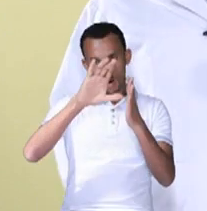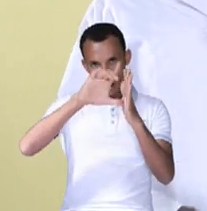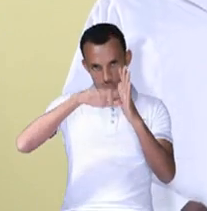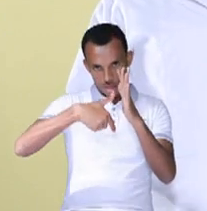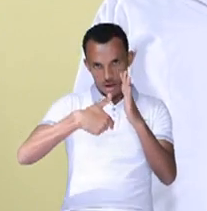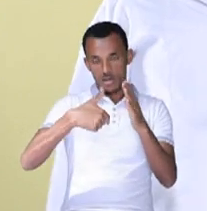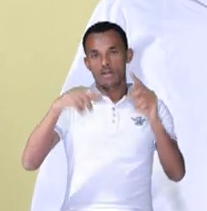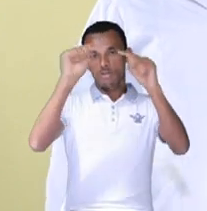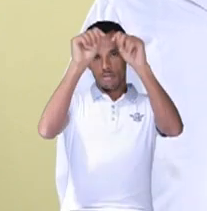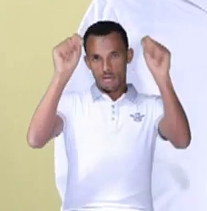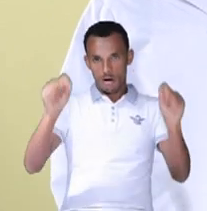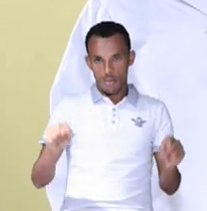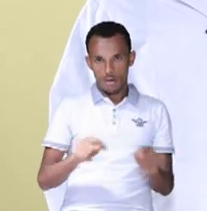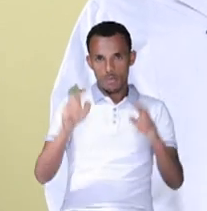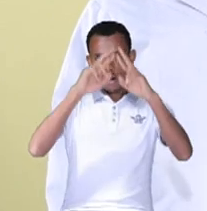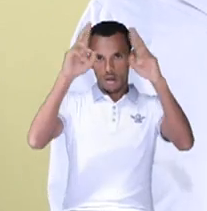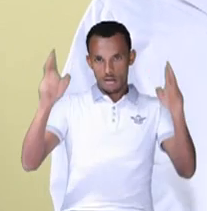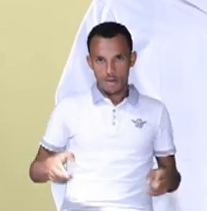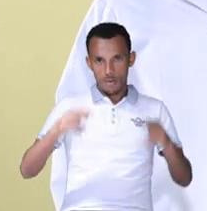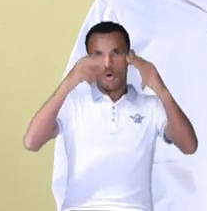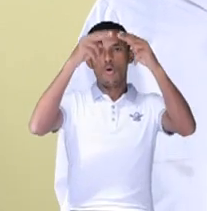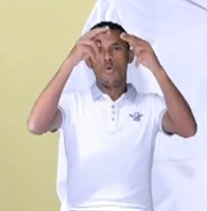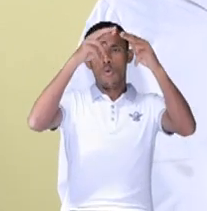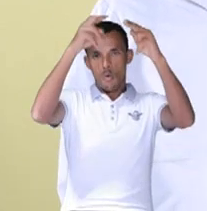trapezium, rectangle, rhombus,